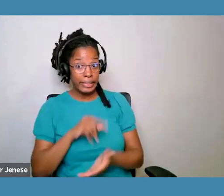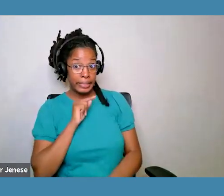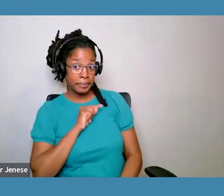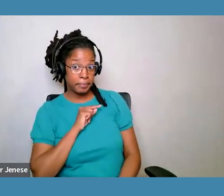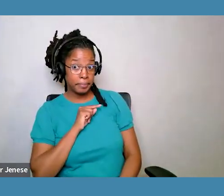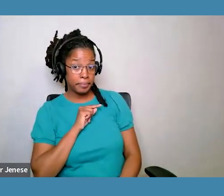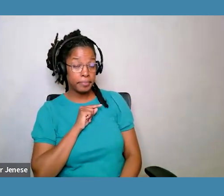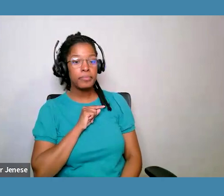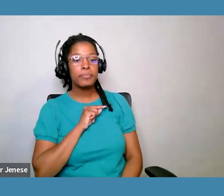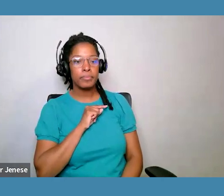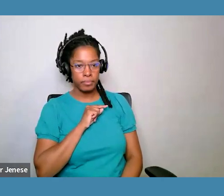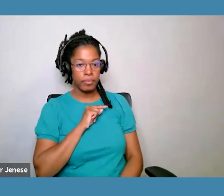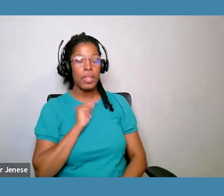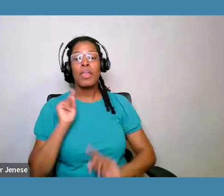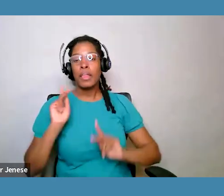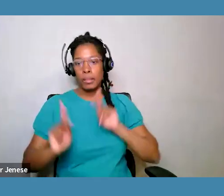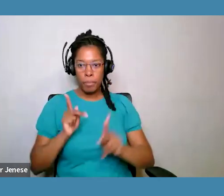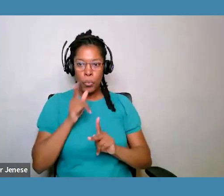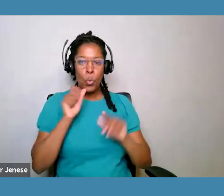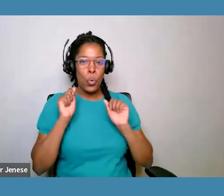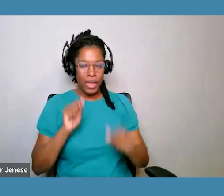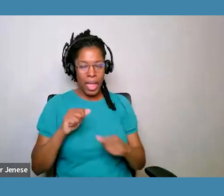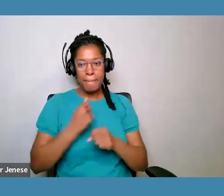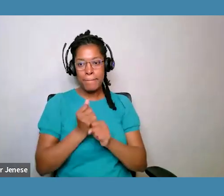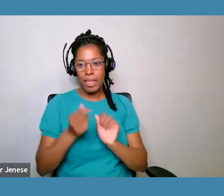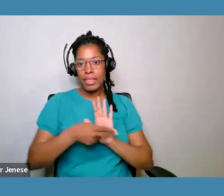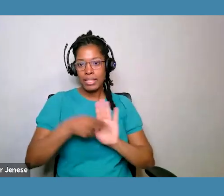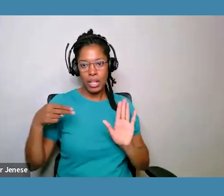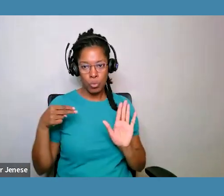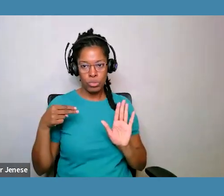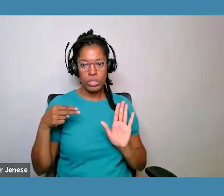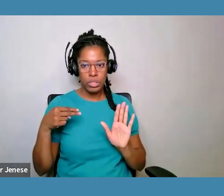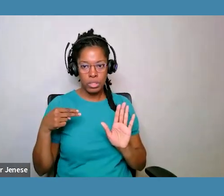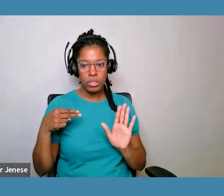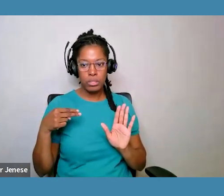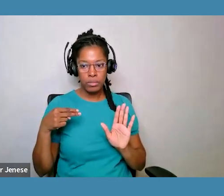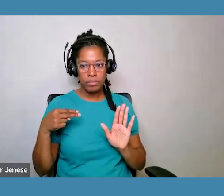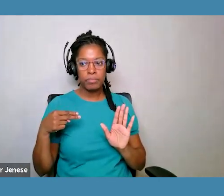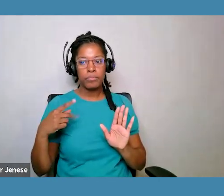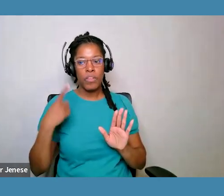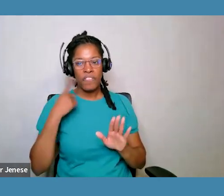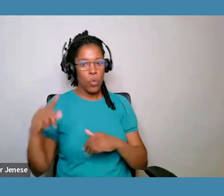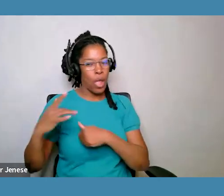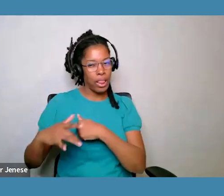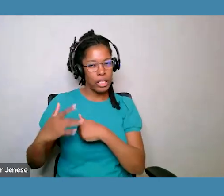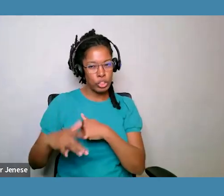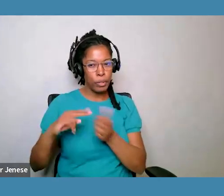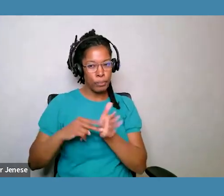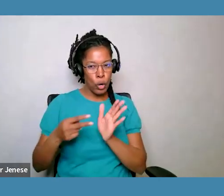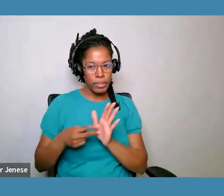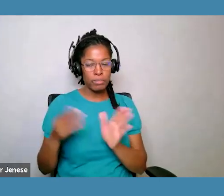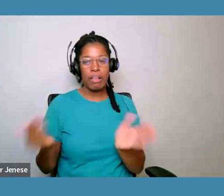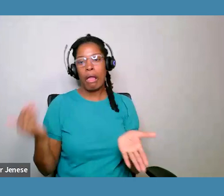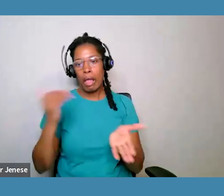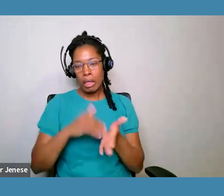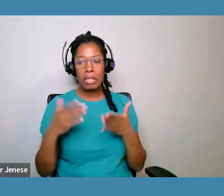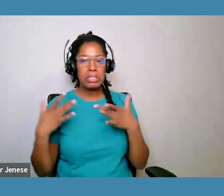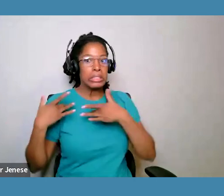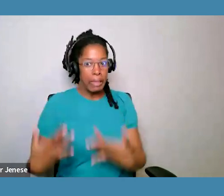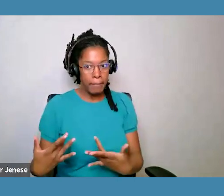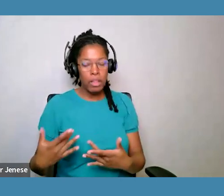are the folks who need to make the diagnosis for iBudget waiver eligibility purposes, generally, again, medical